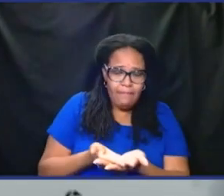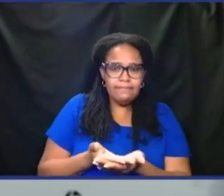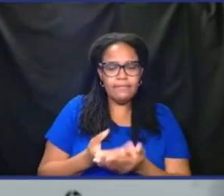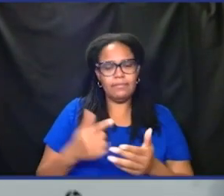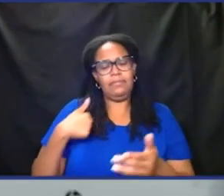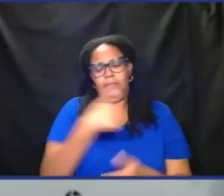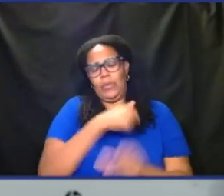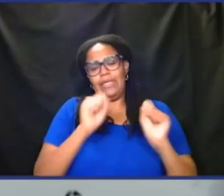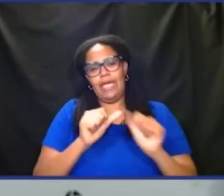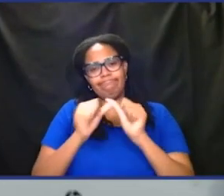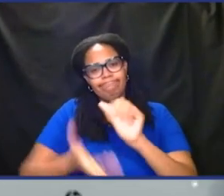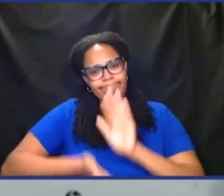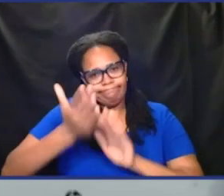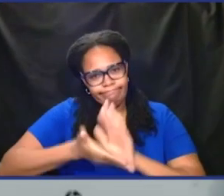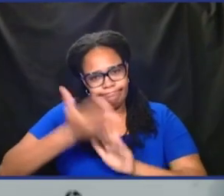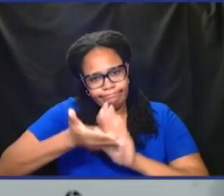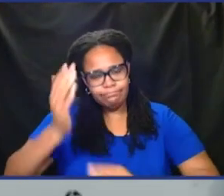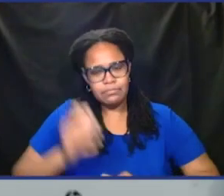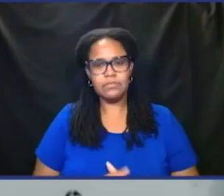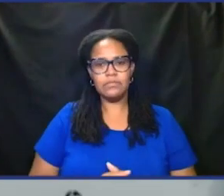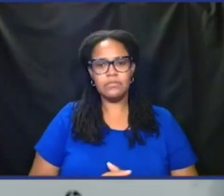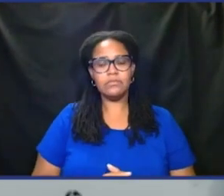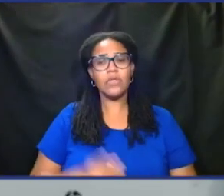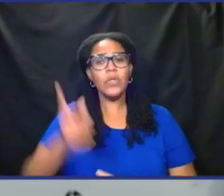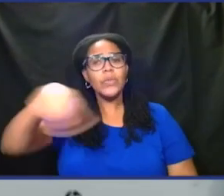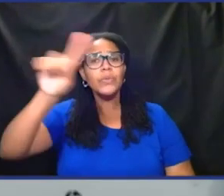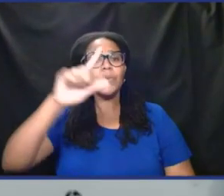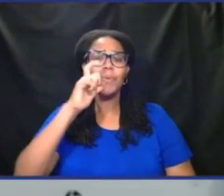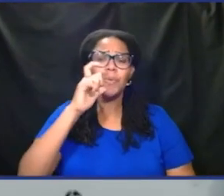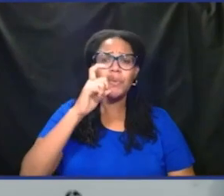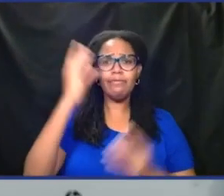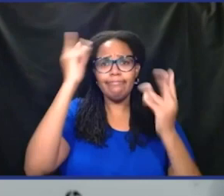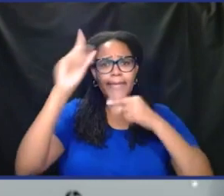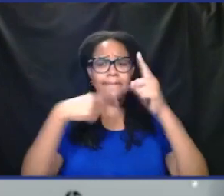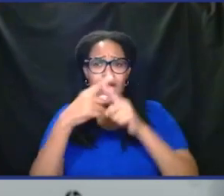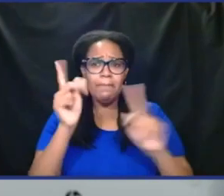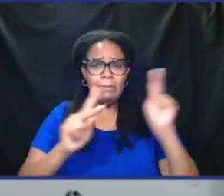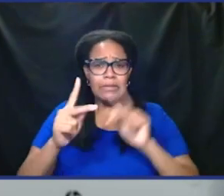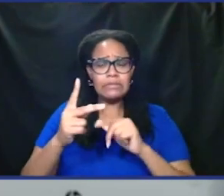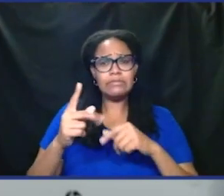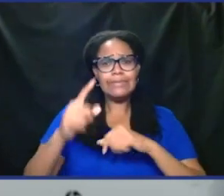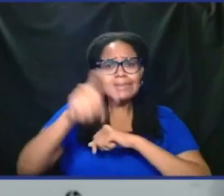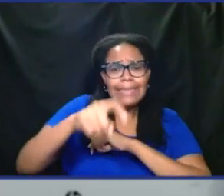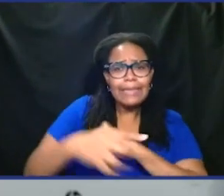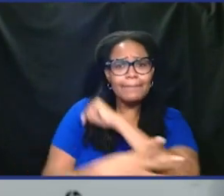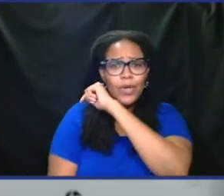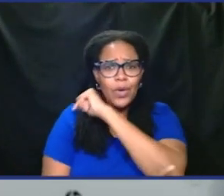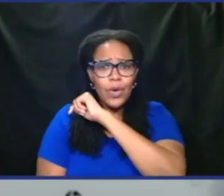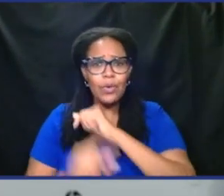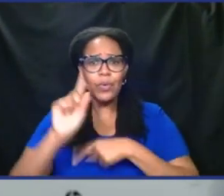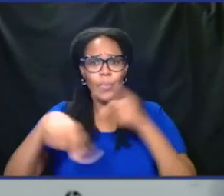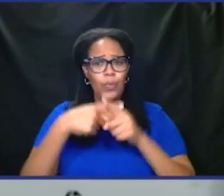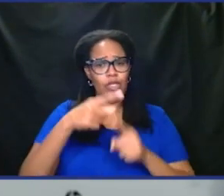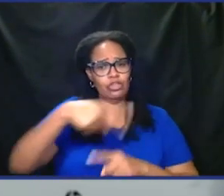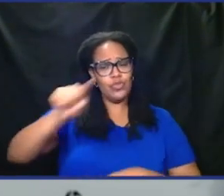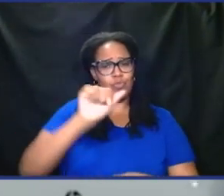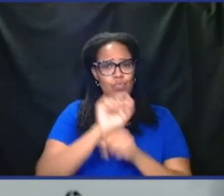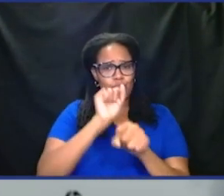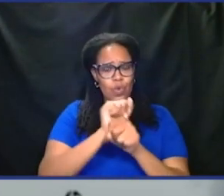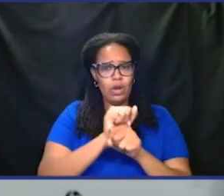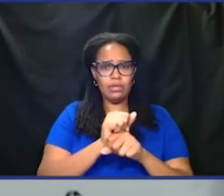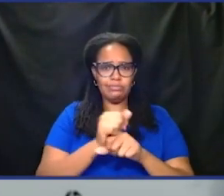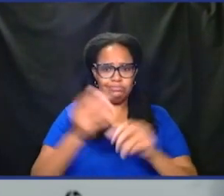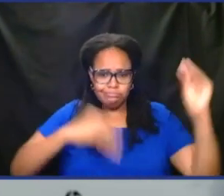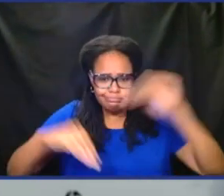these organizations that think about the needy when they are working on their distribution line, because they're not